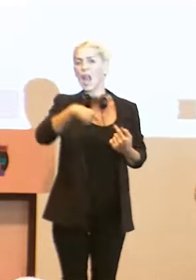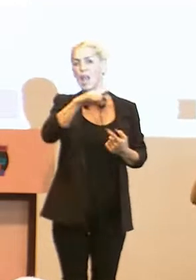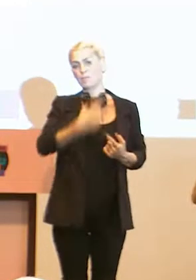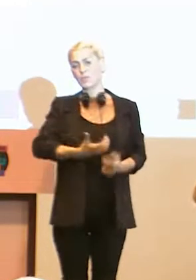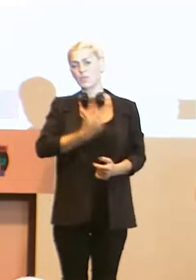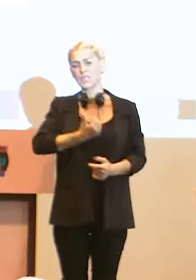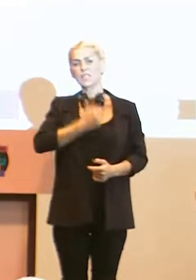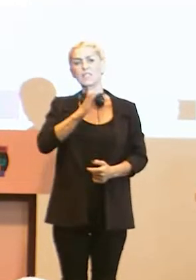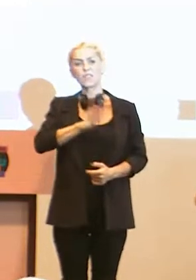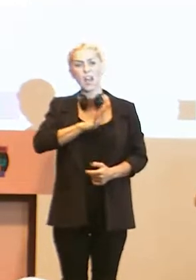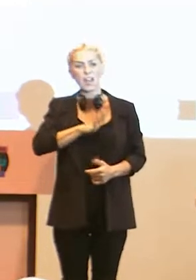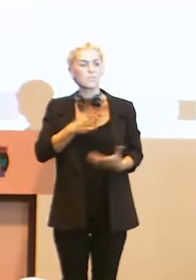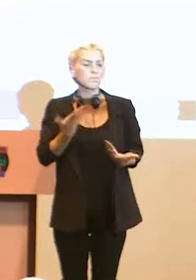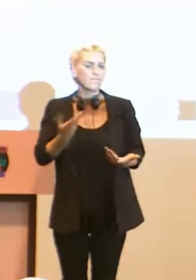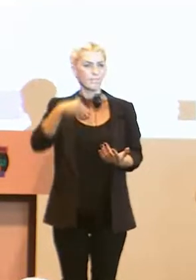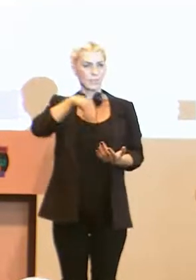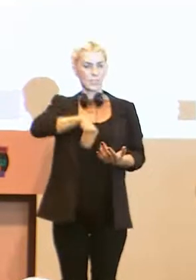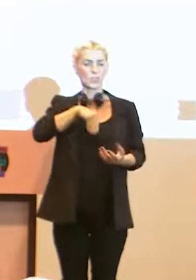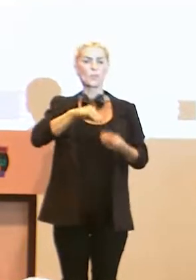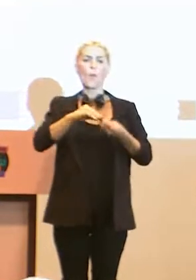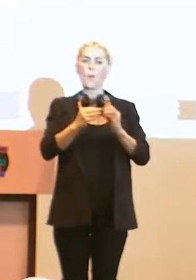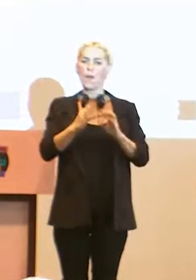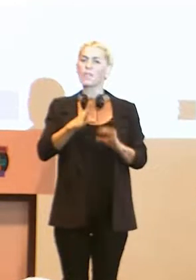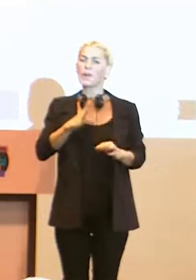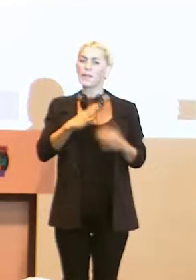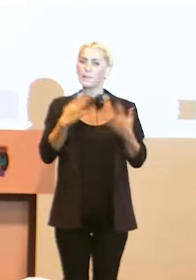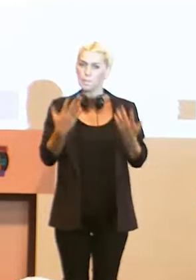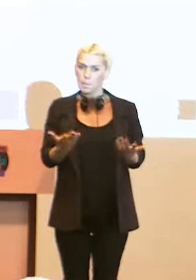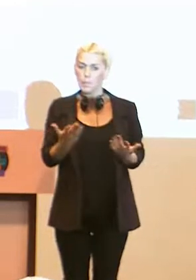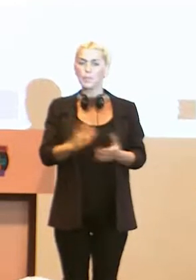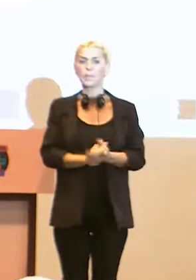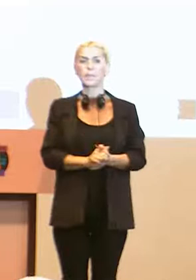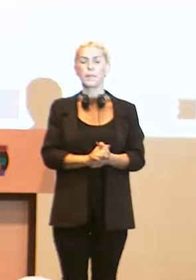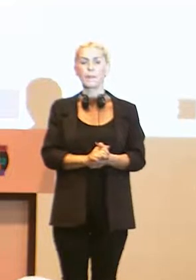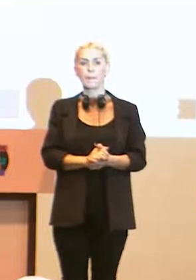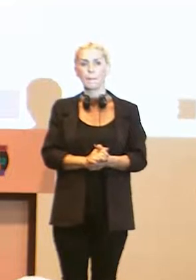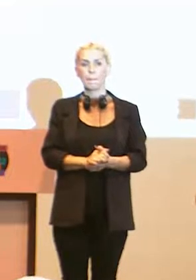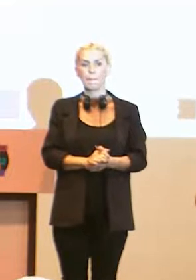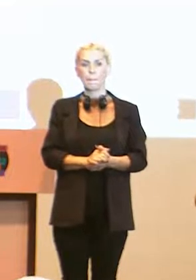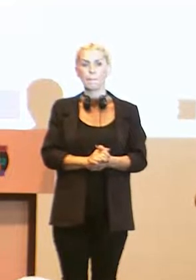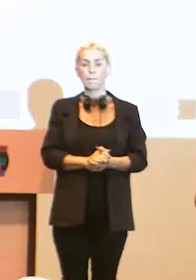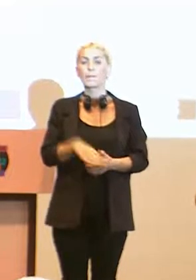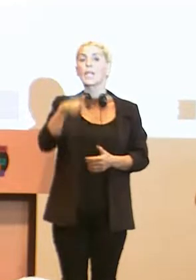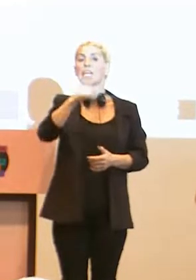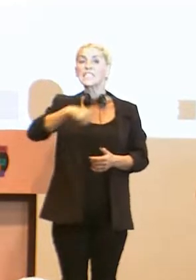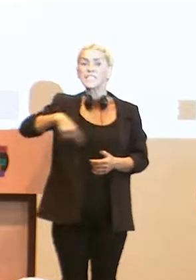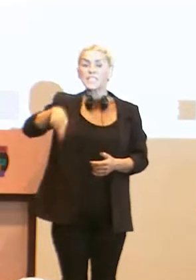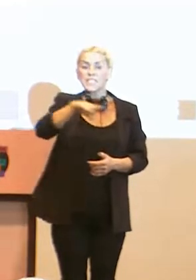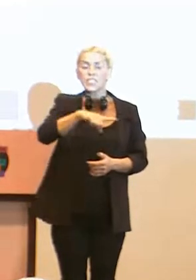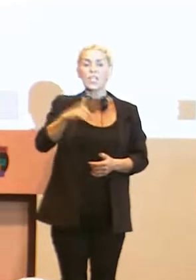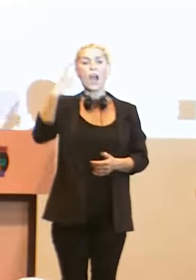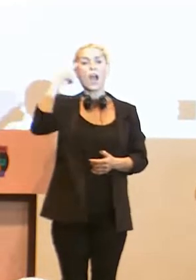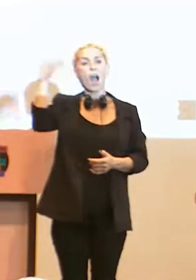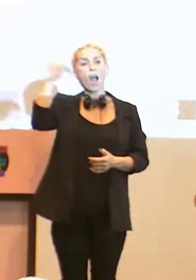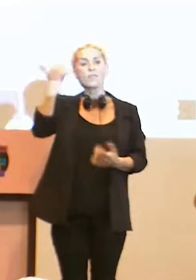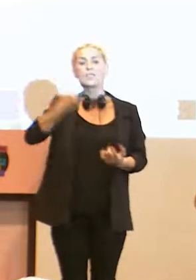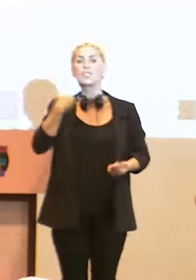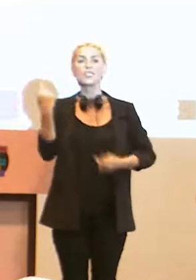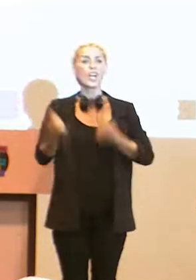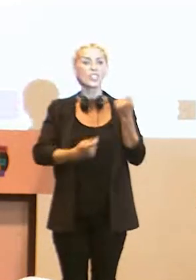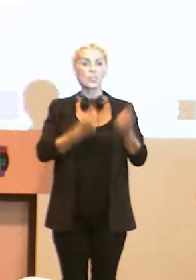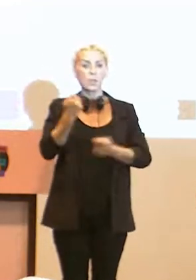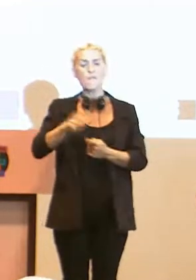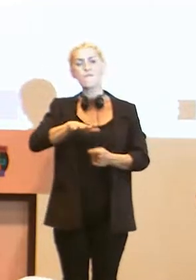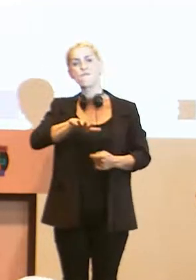well we all have a concern maybe a wound that we want to find a remedy